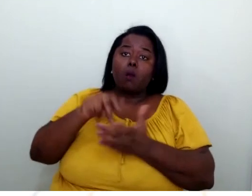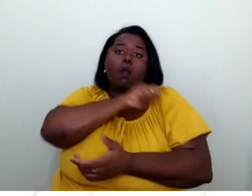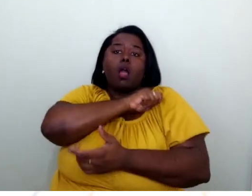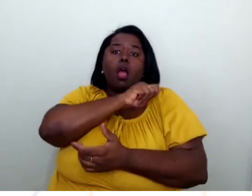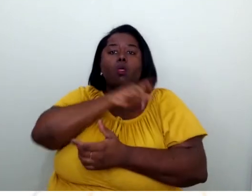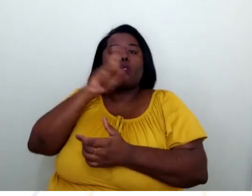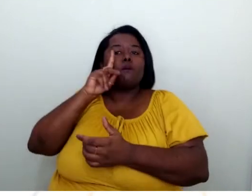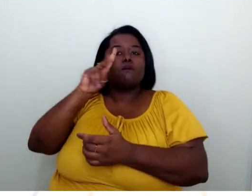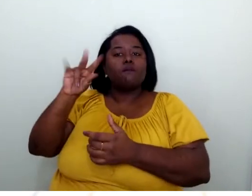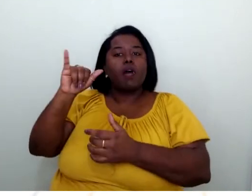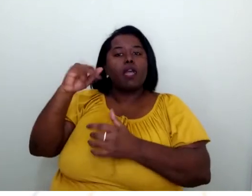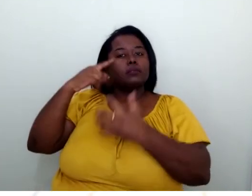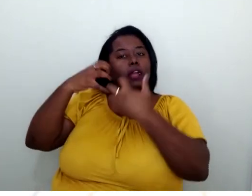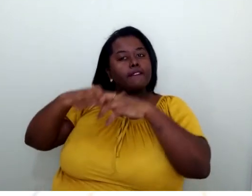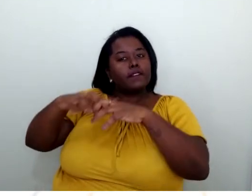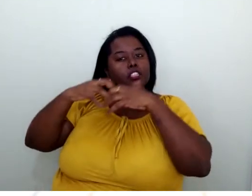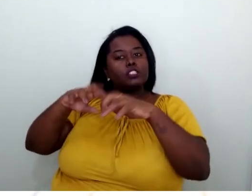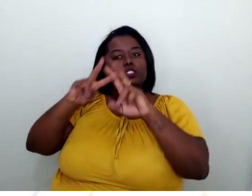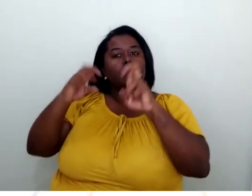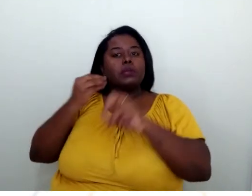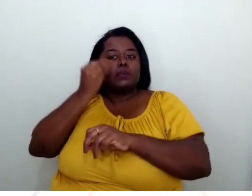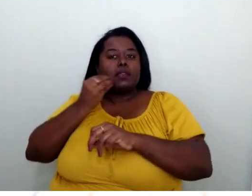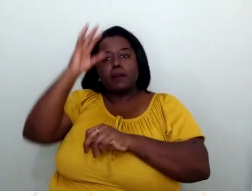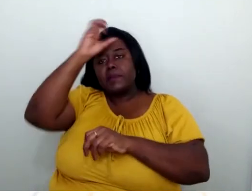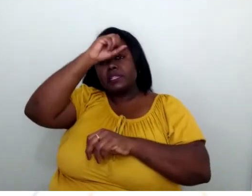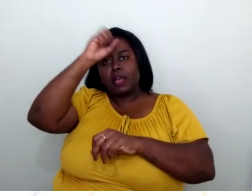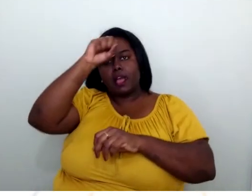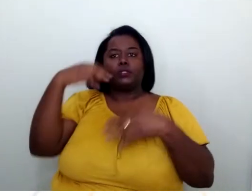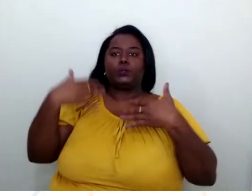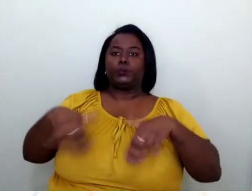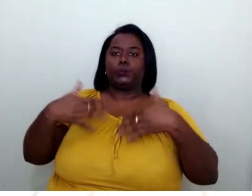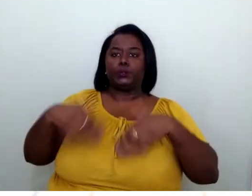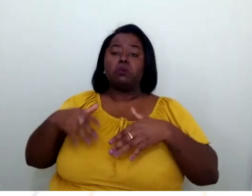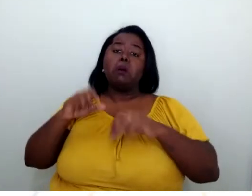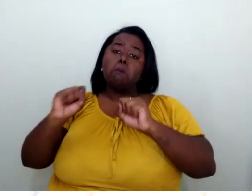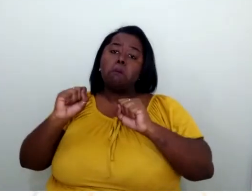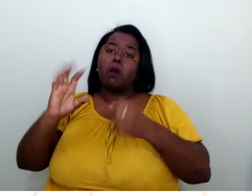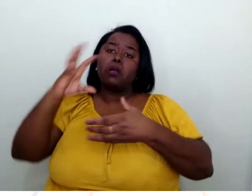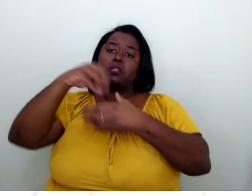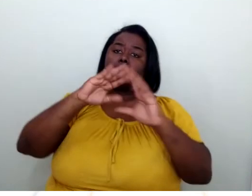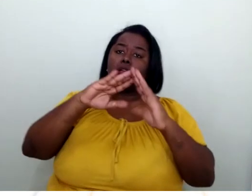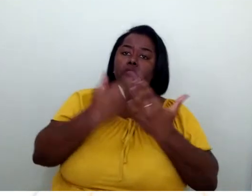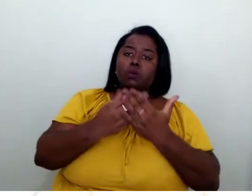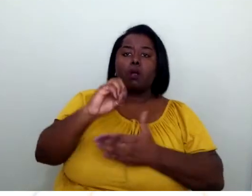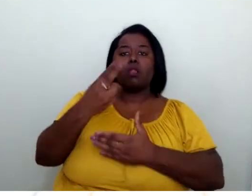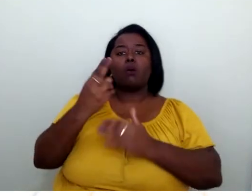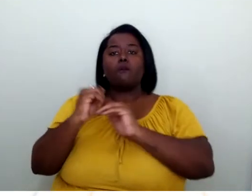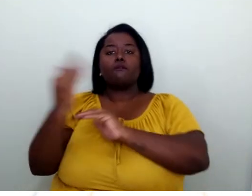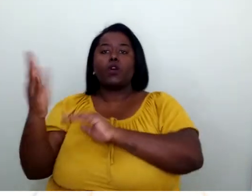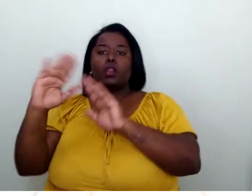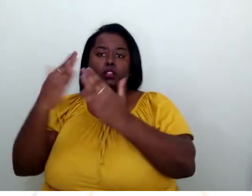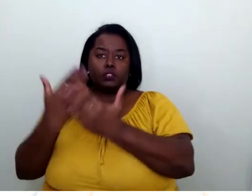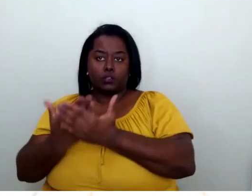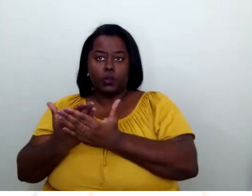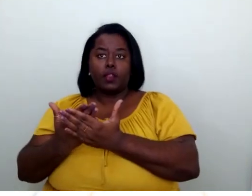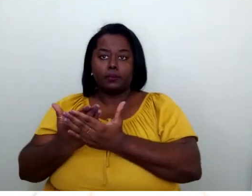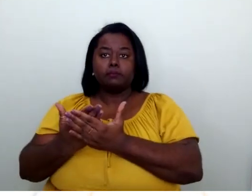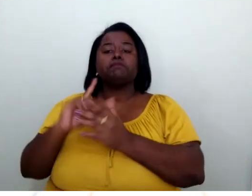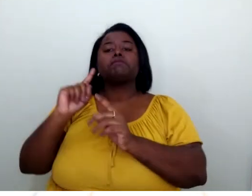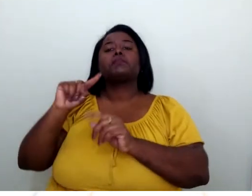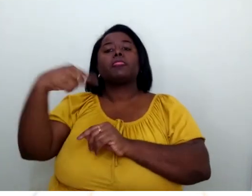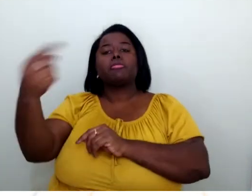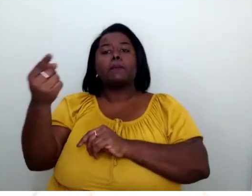me. So in terms of some recommendations that we heard from students, is a